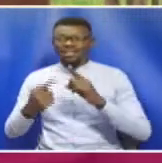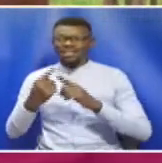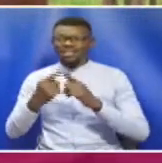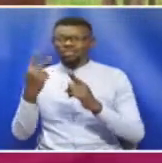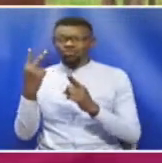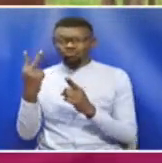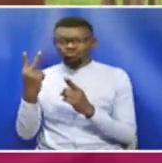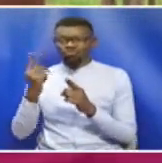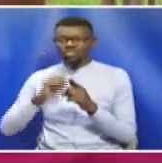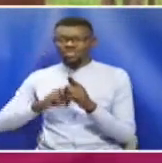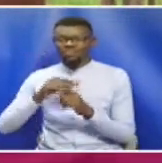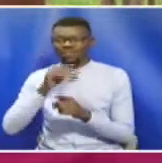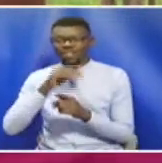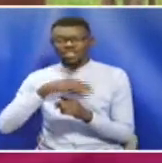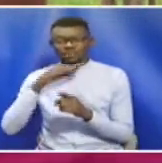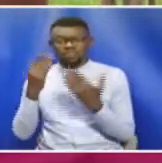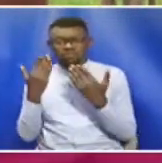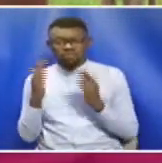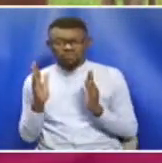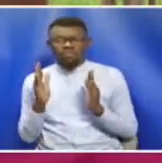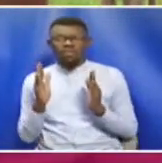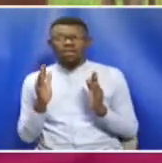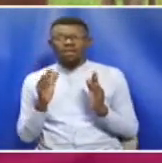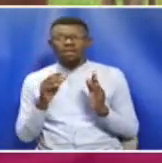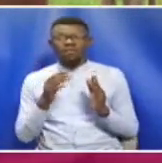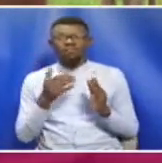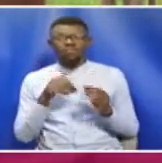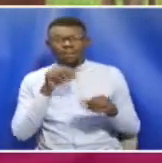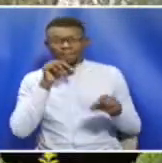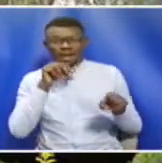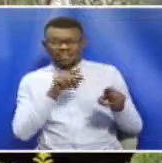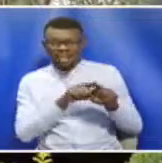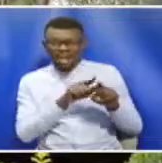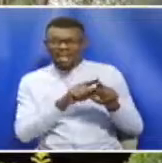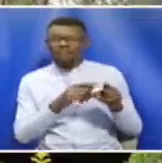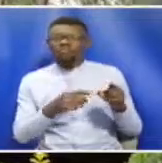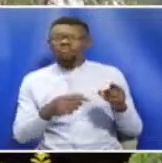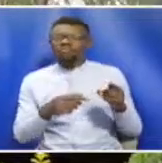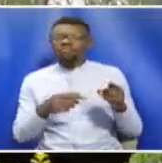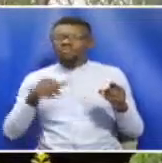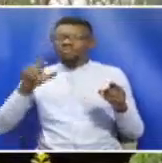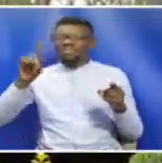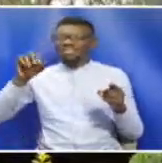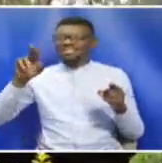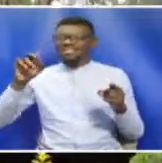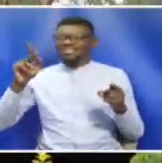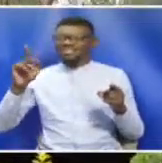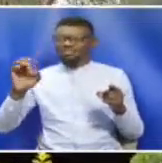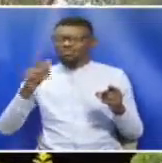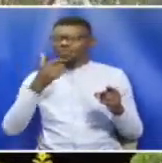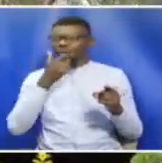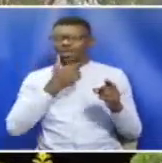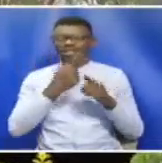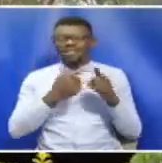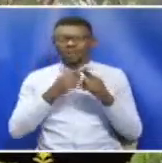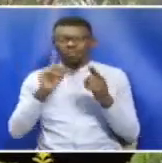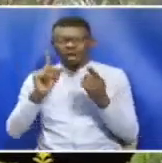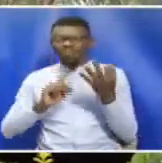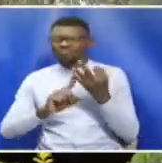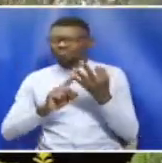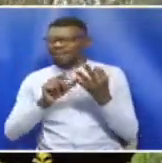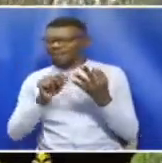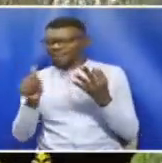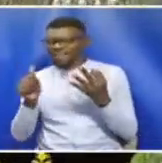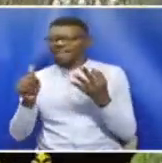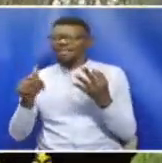died. Her siblings, Duke, was 1 year old, while Innocent was 5 months, and their mother,